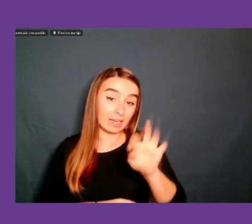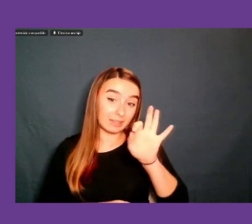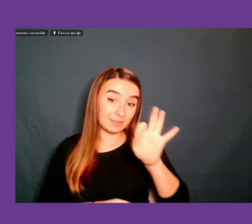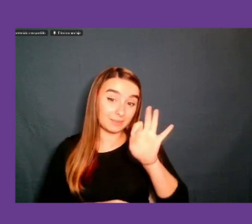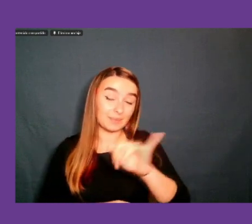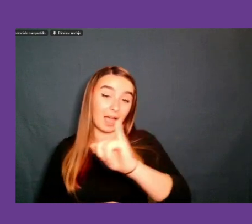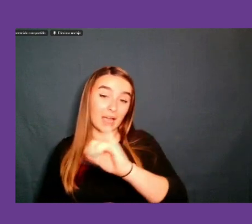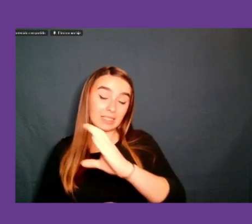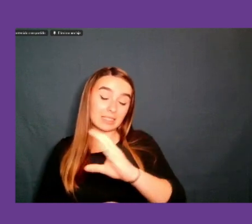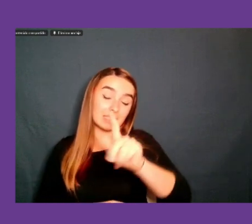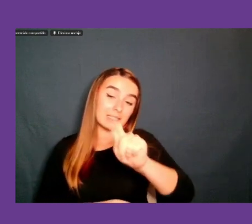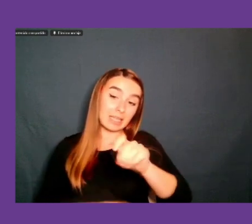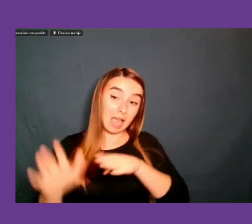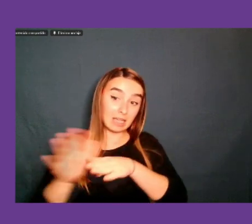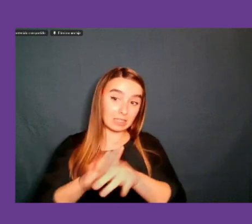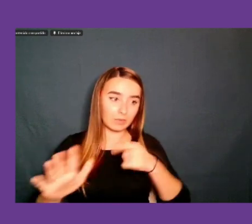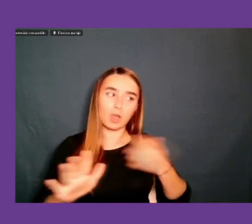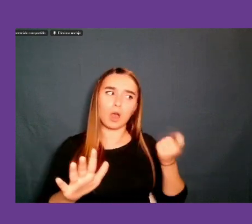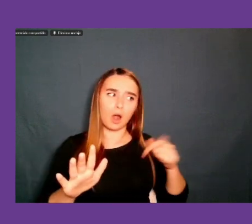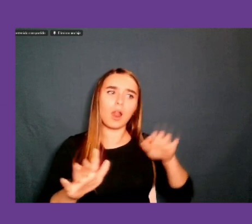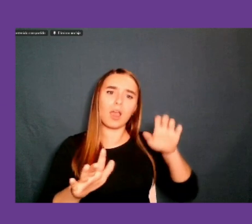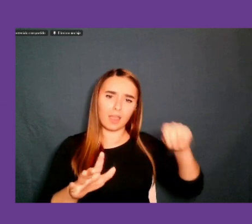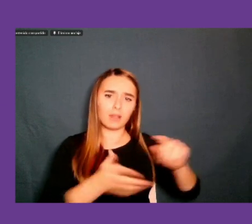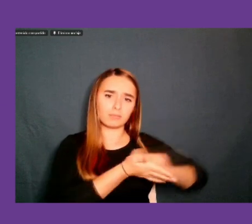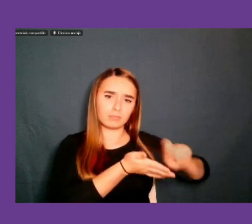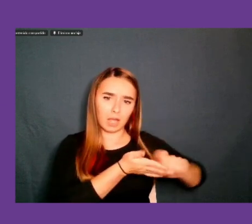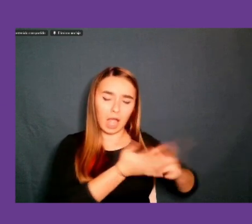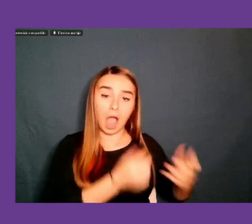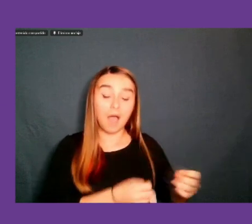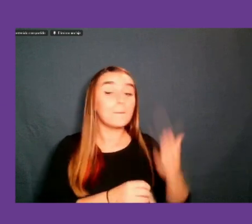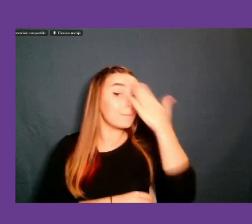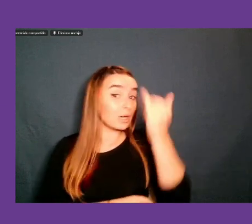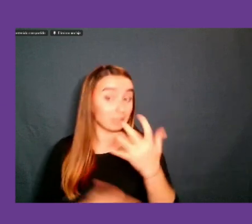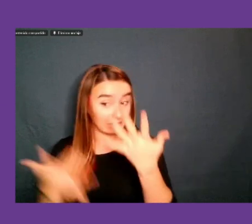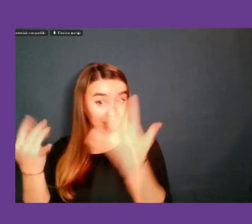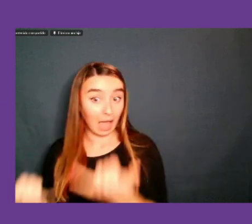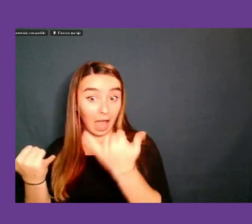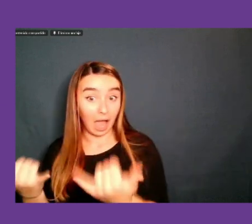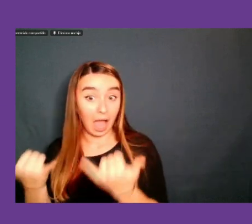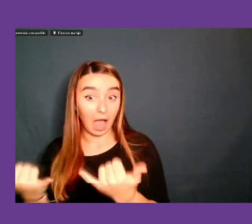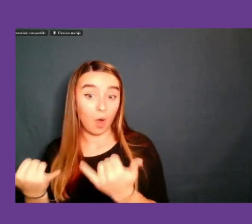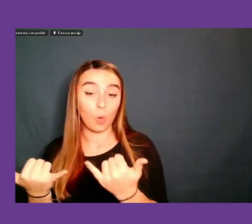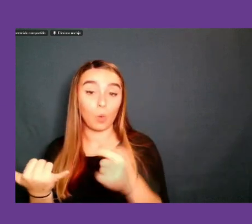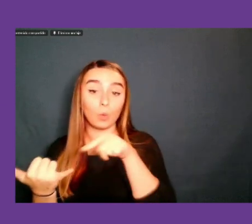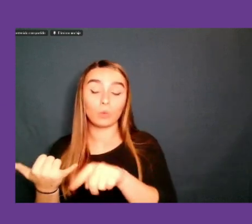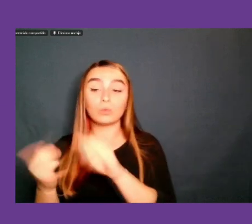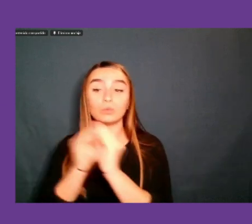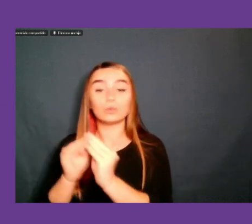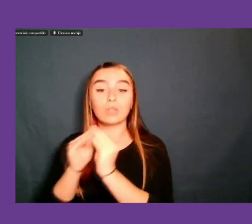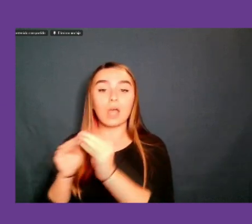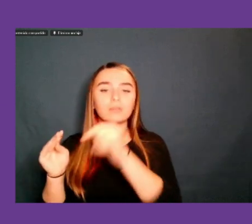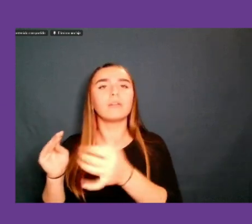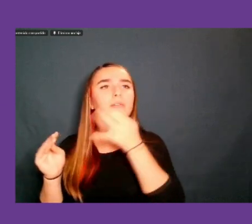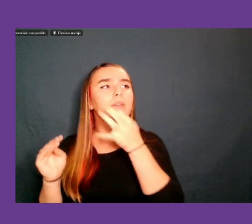ICT accessibility, because the current standard on the built environment makes direct reference to those